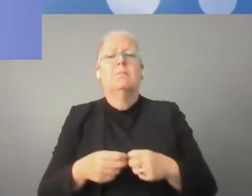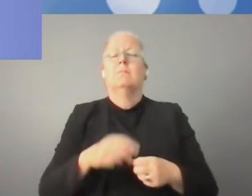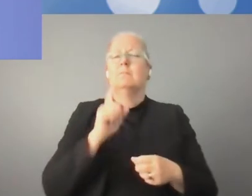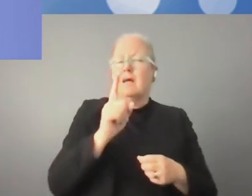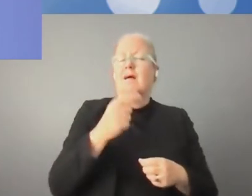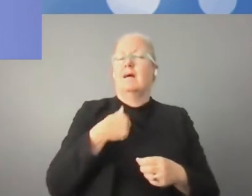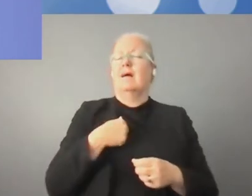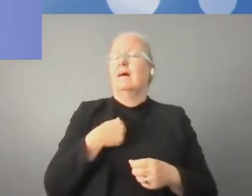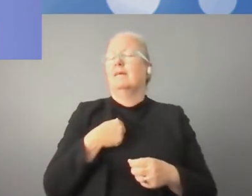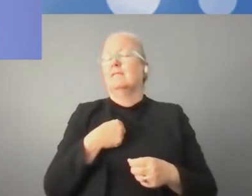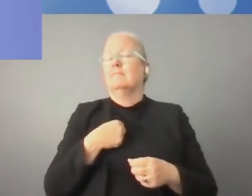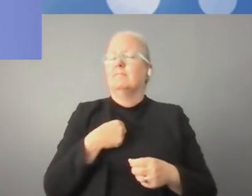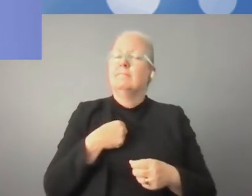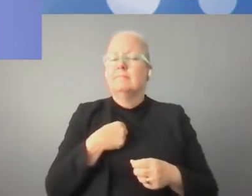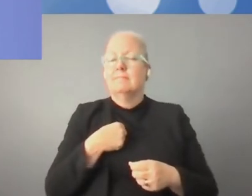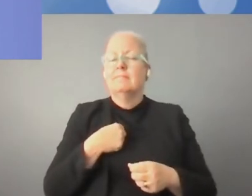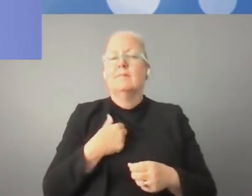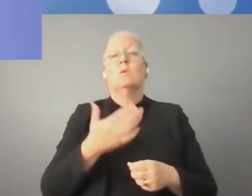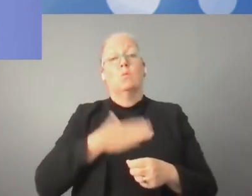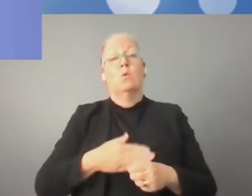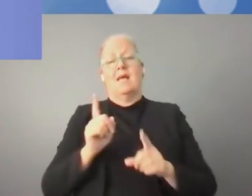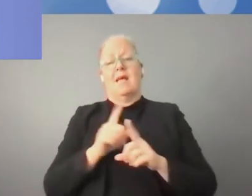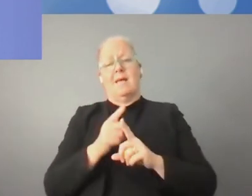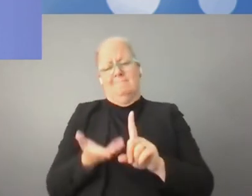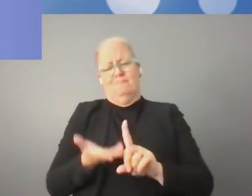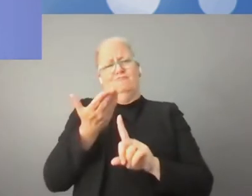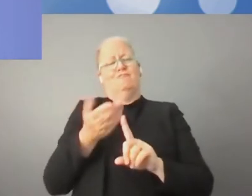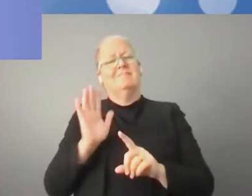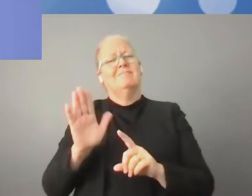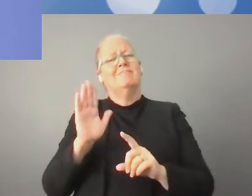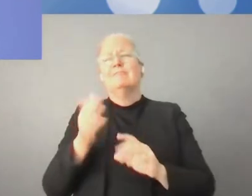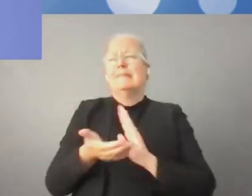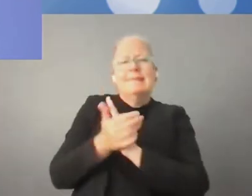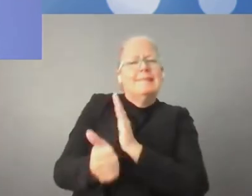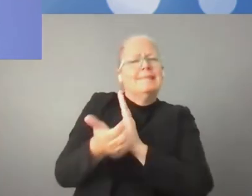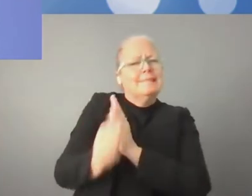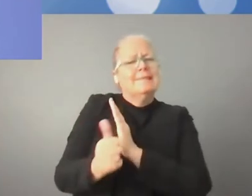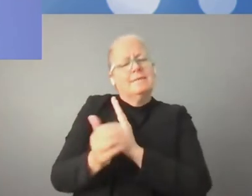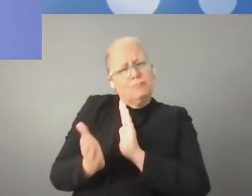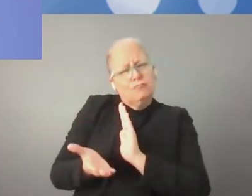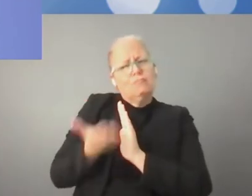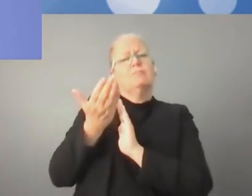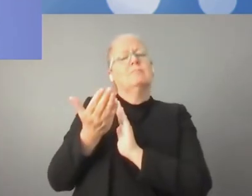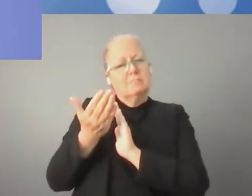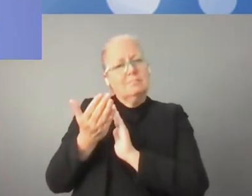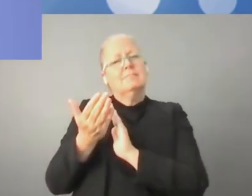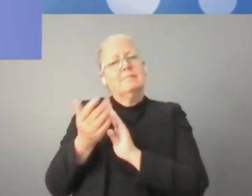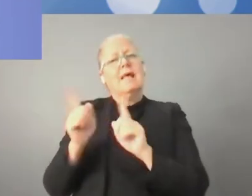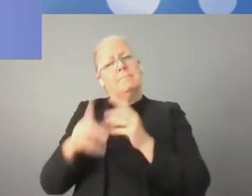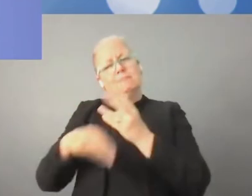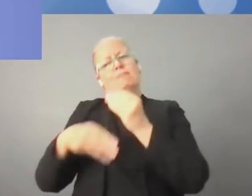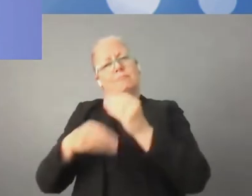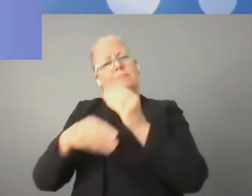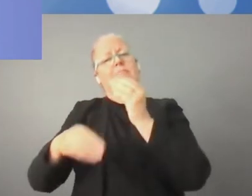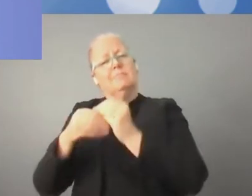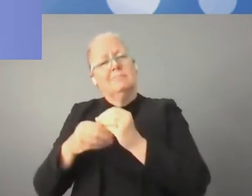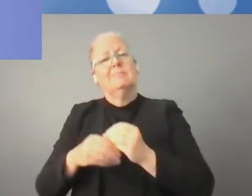of upskilling people to work in enterprises that need to digitalize this